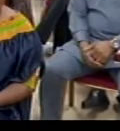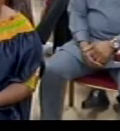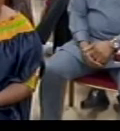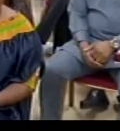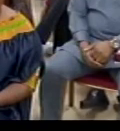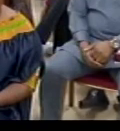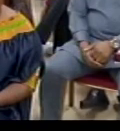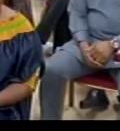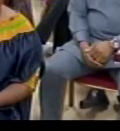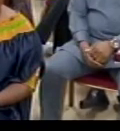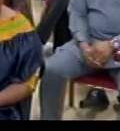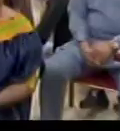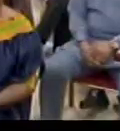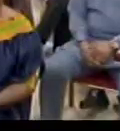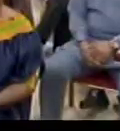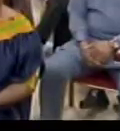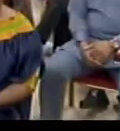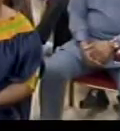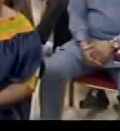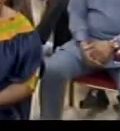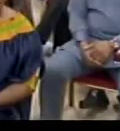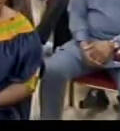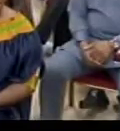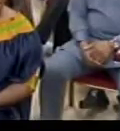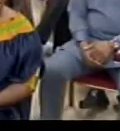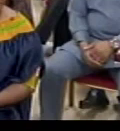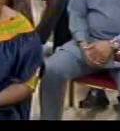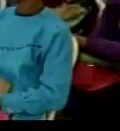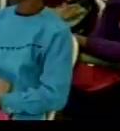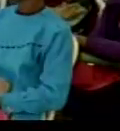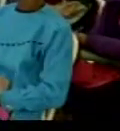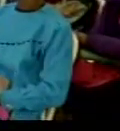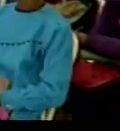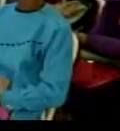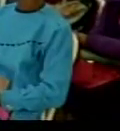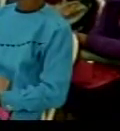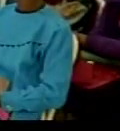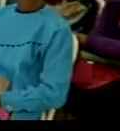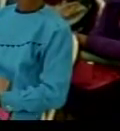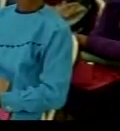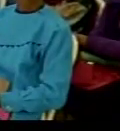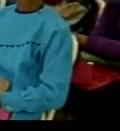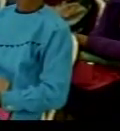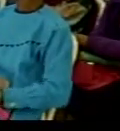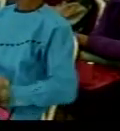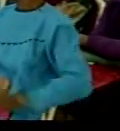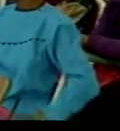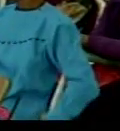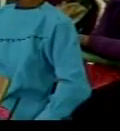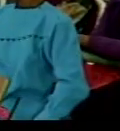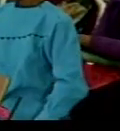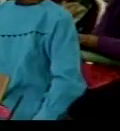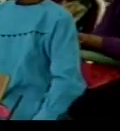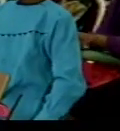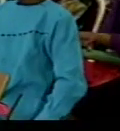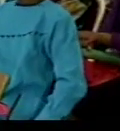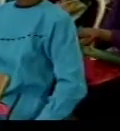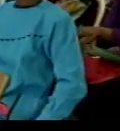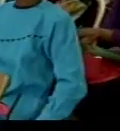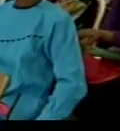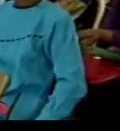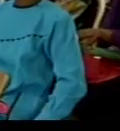good morning sir my question is um concerning the Escape